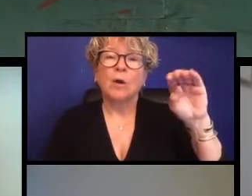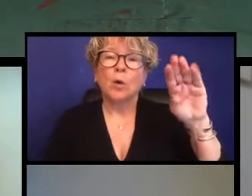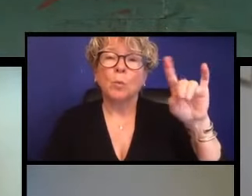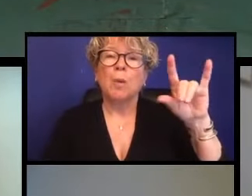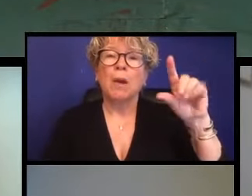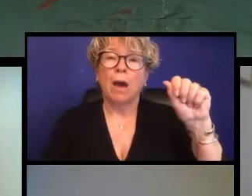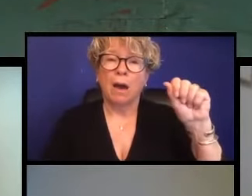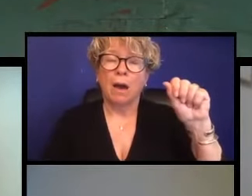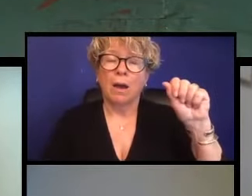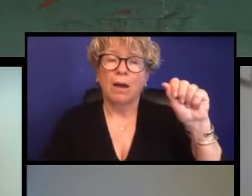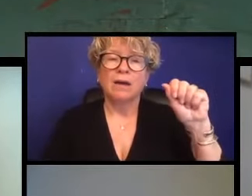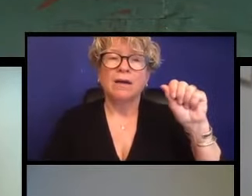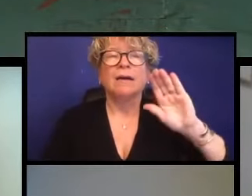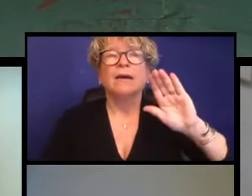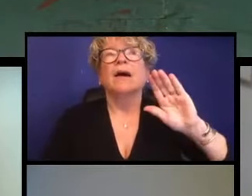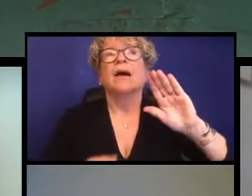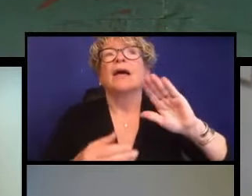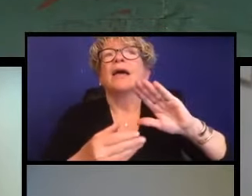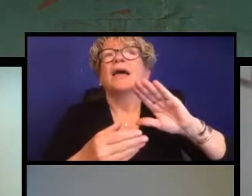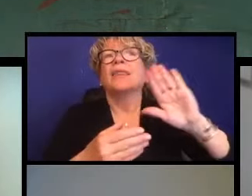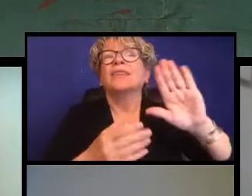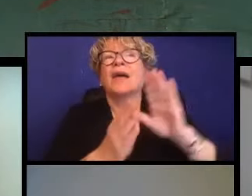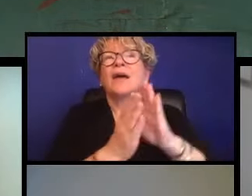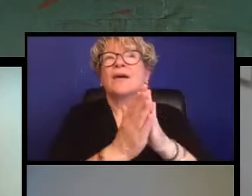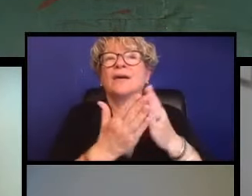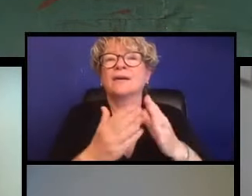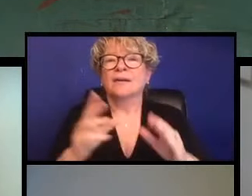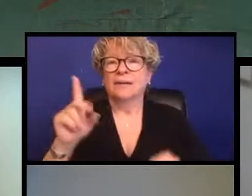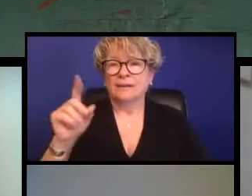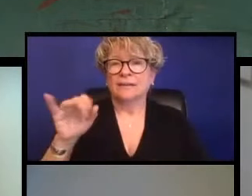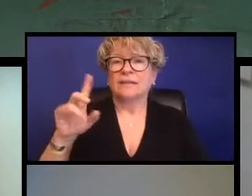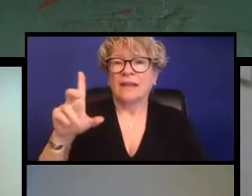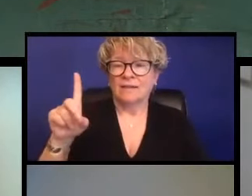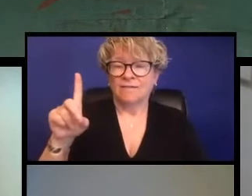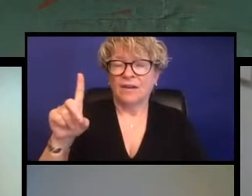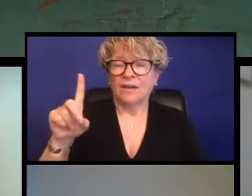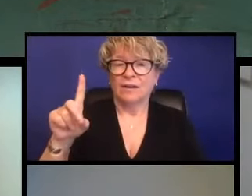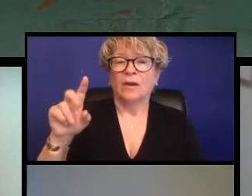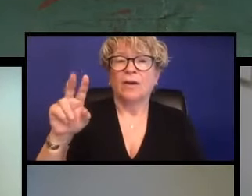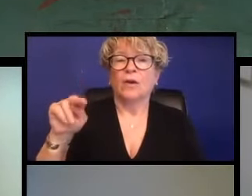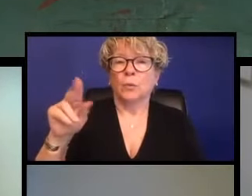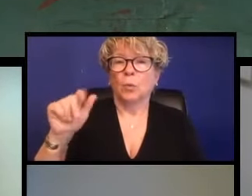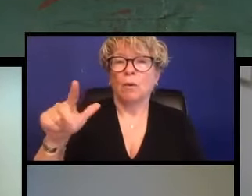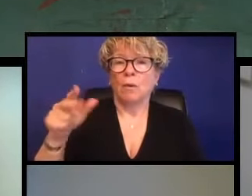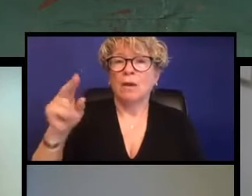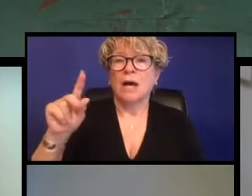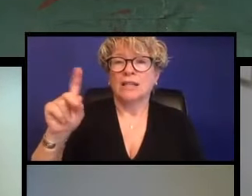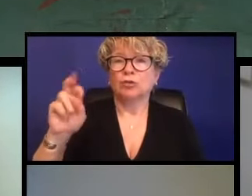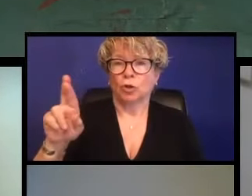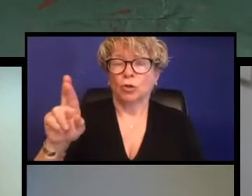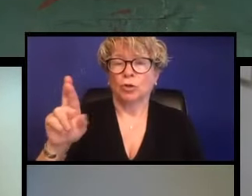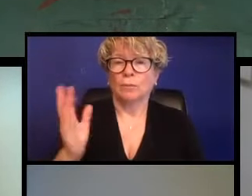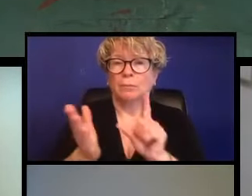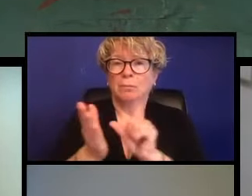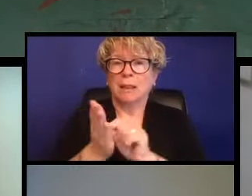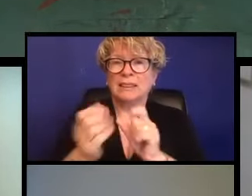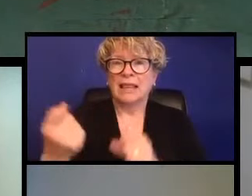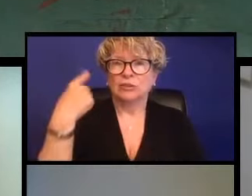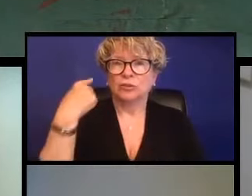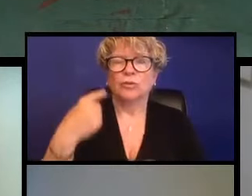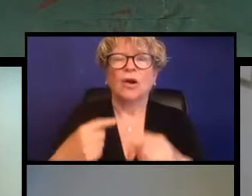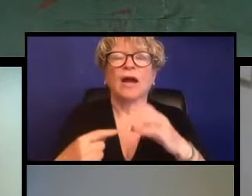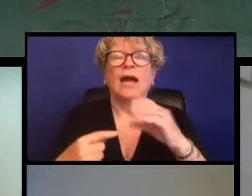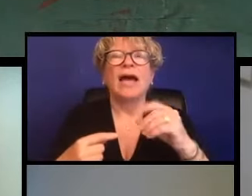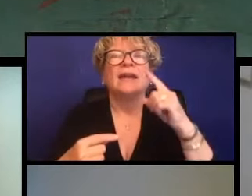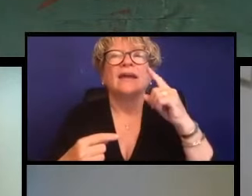whose novel, David Mogul God Hunter, came out, I think, last year. And